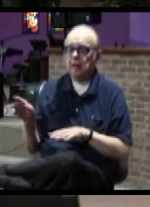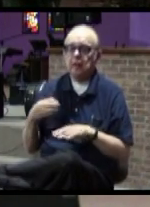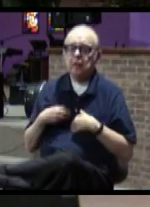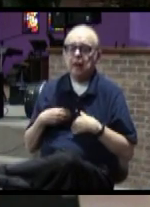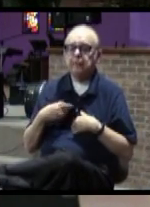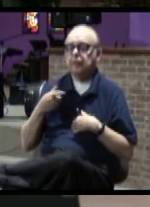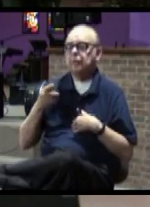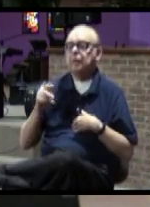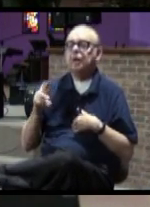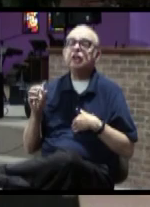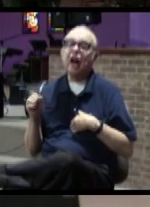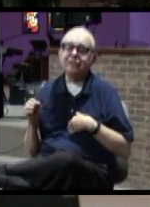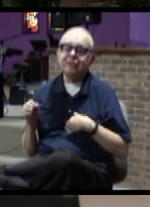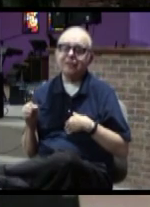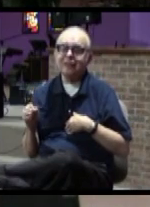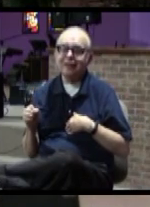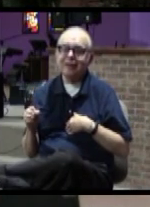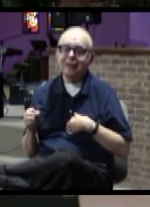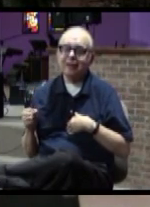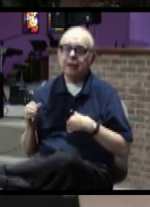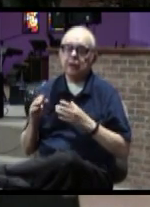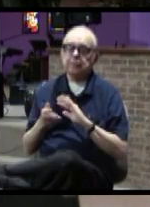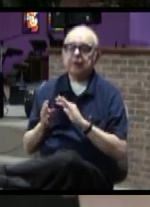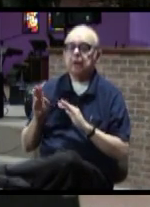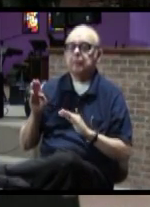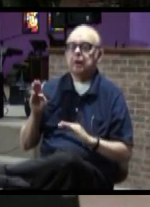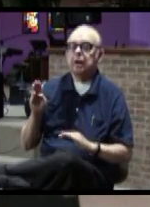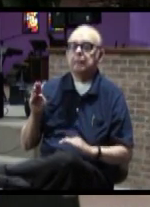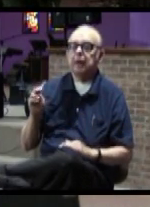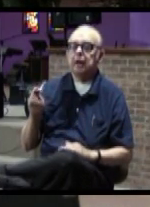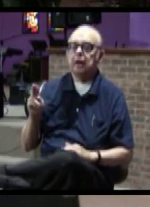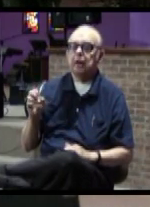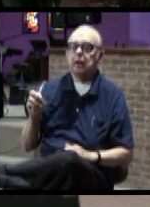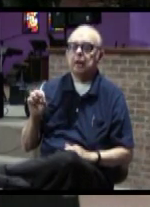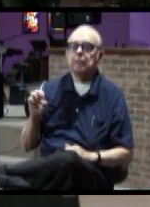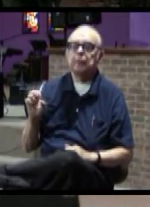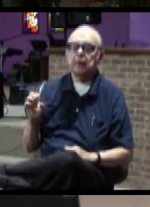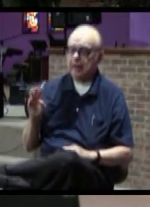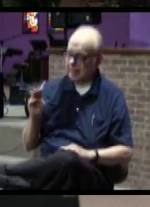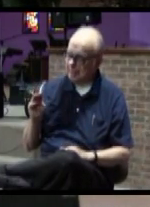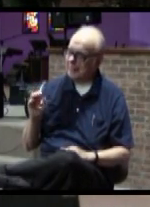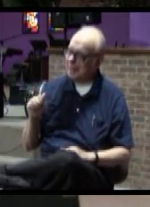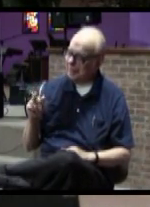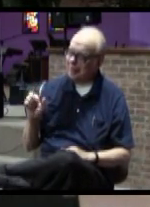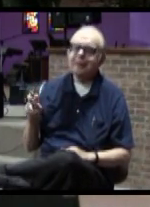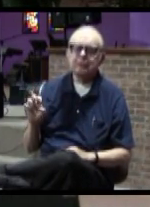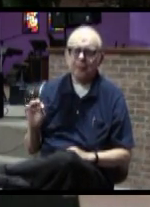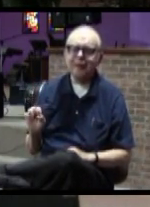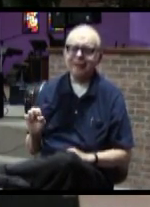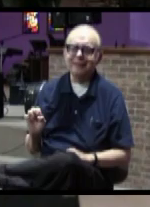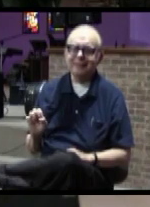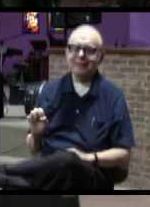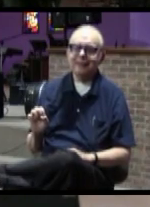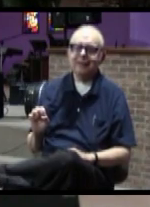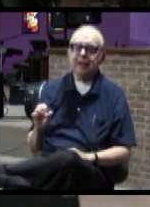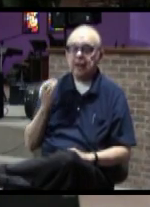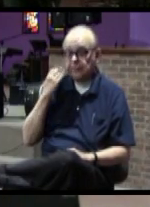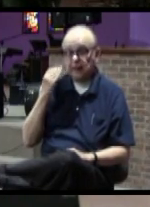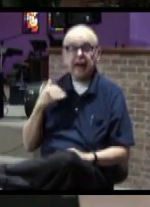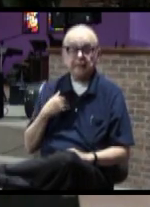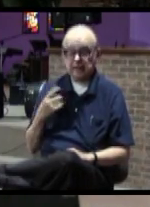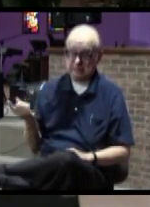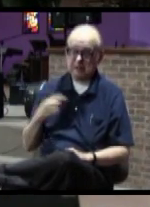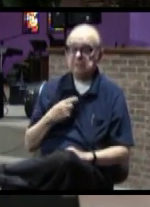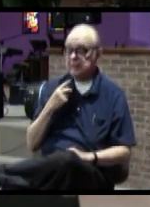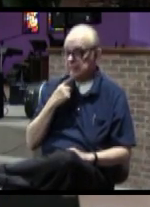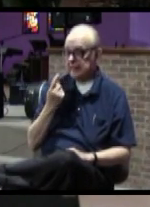I don't think any of you have the guts to become a Marine. If you think you've got what it takes, come and